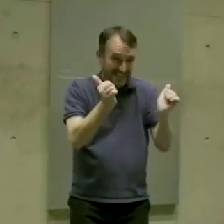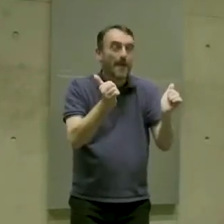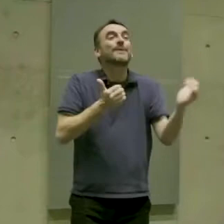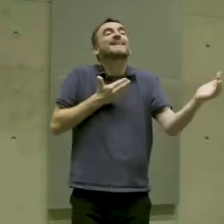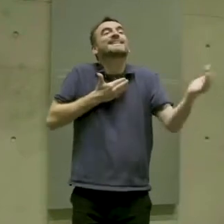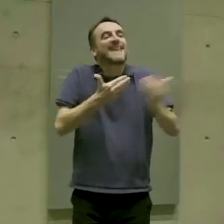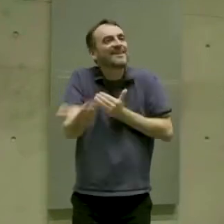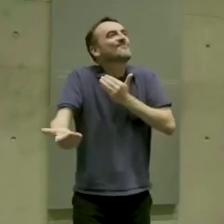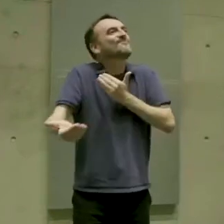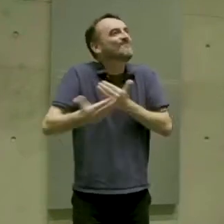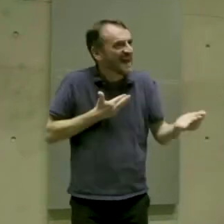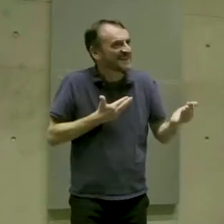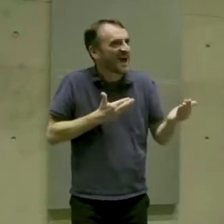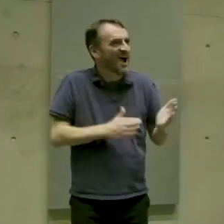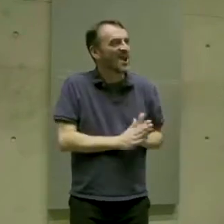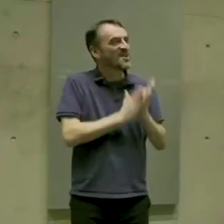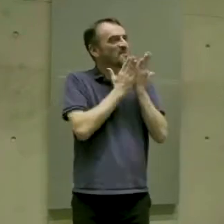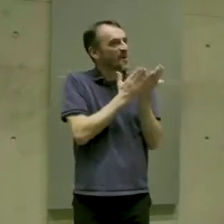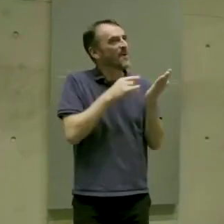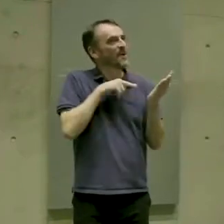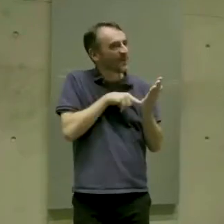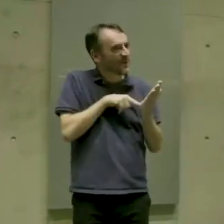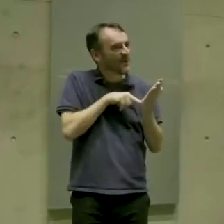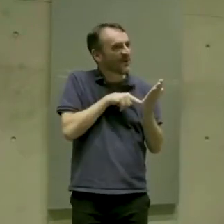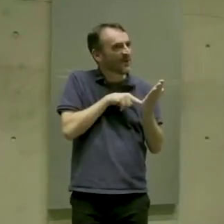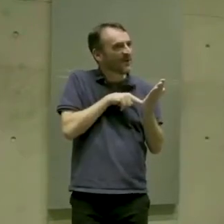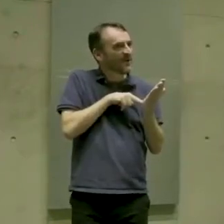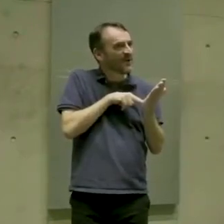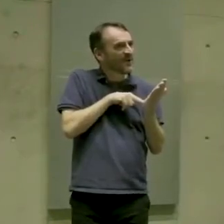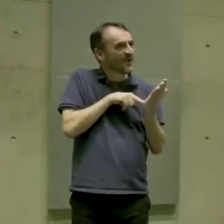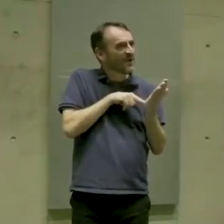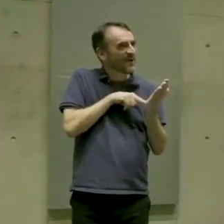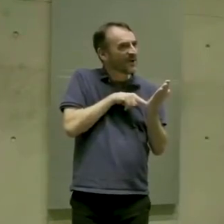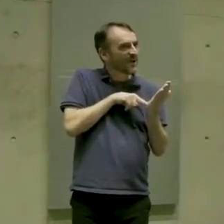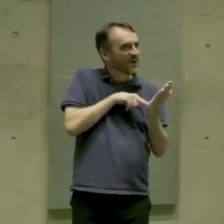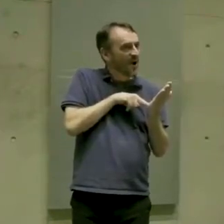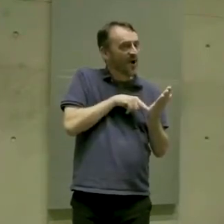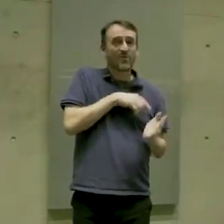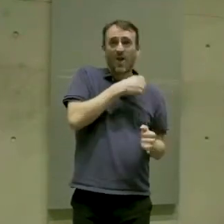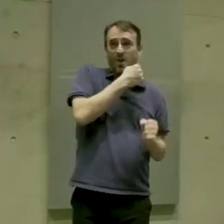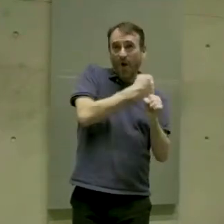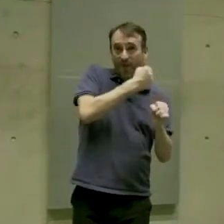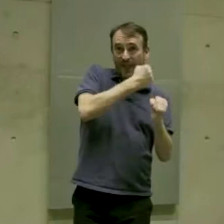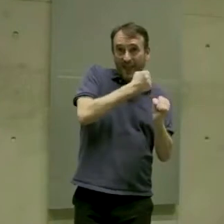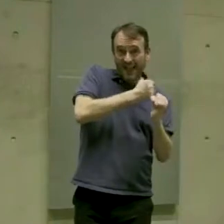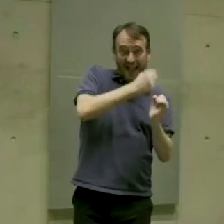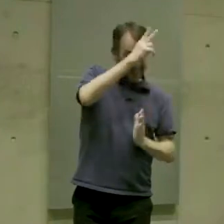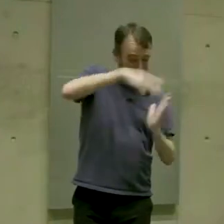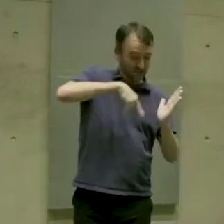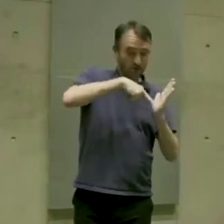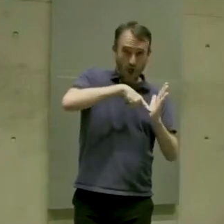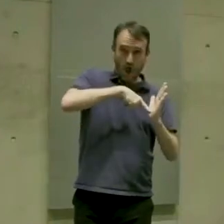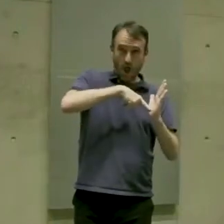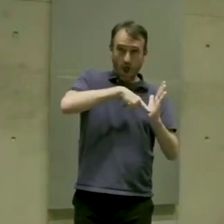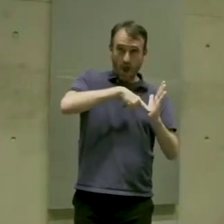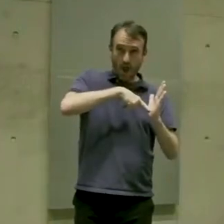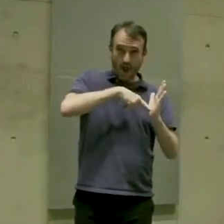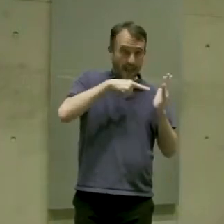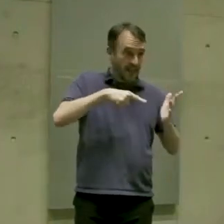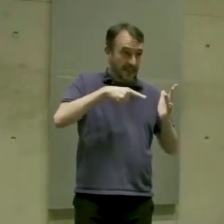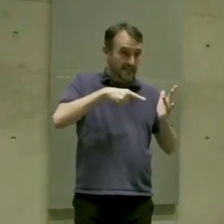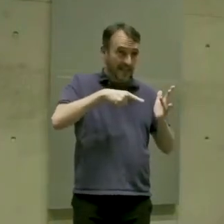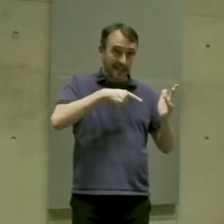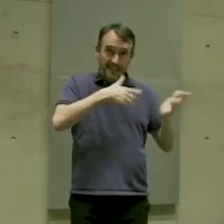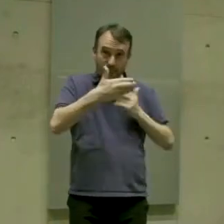matter, because the answers, the conclusions, they don't matter. Gothic literature isn't about whether the ghost is